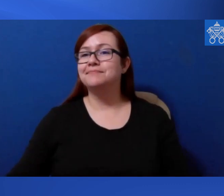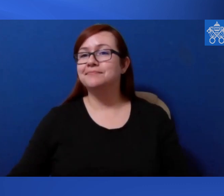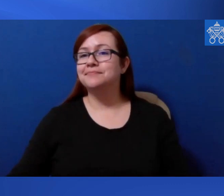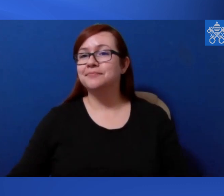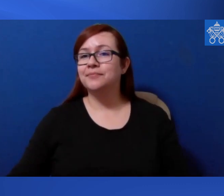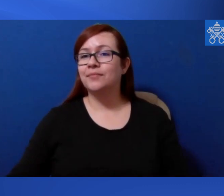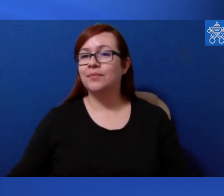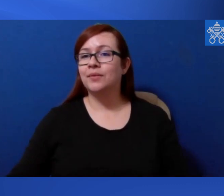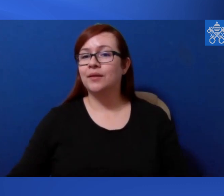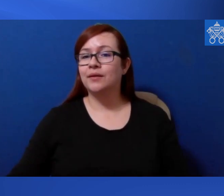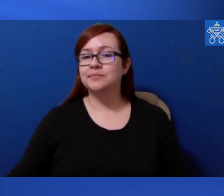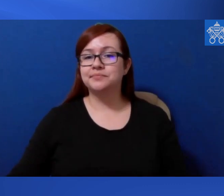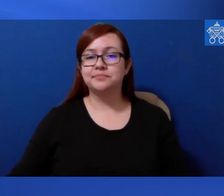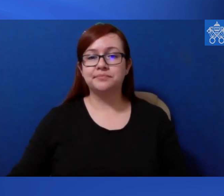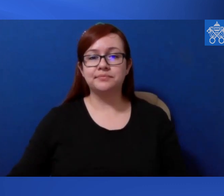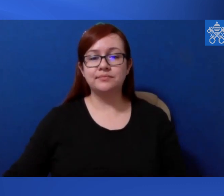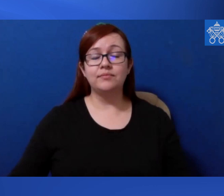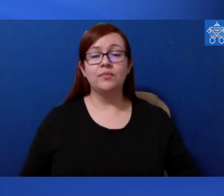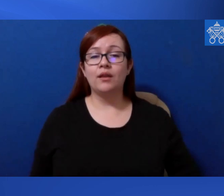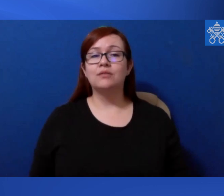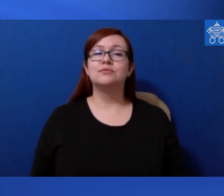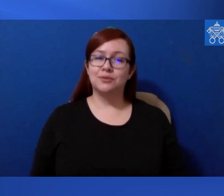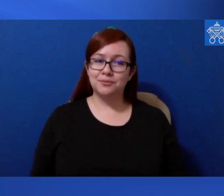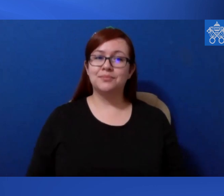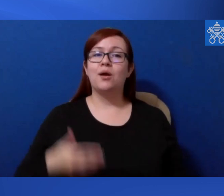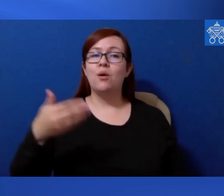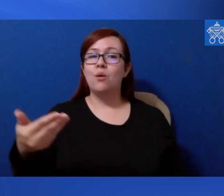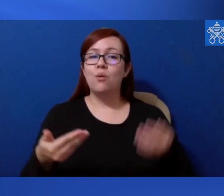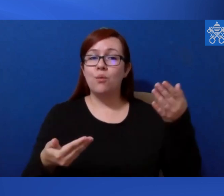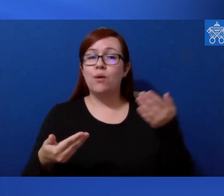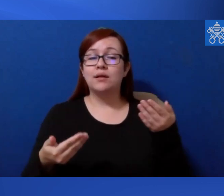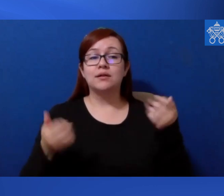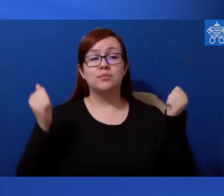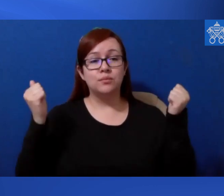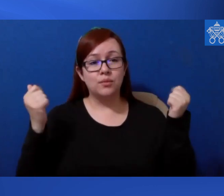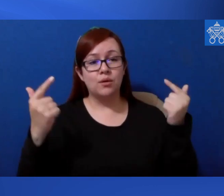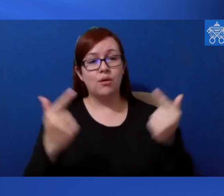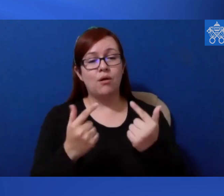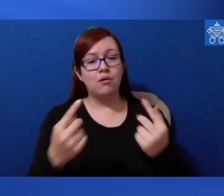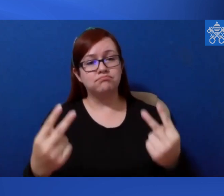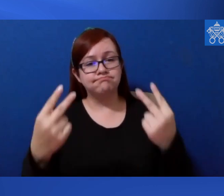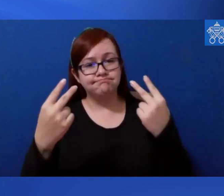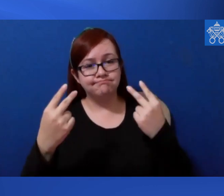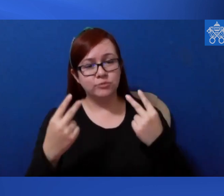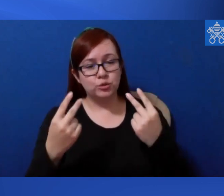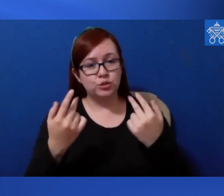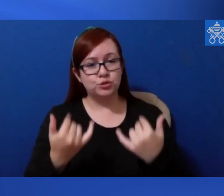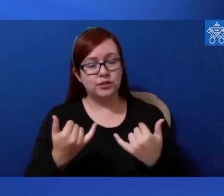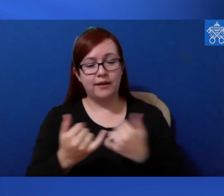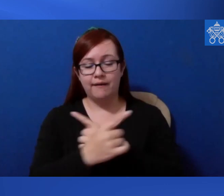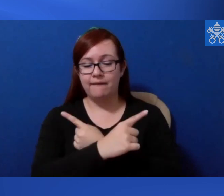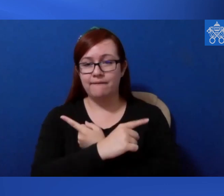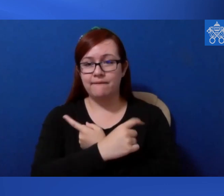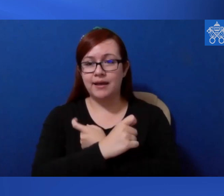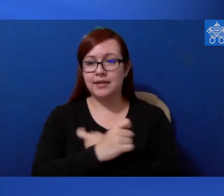On behalf of Vatican Media, I would like to welcome all of you and especially our partners who are joining us today. Some of you